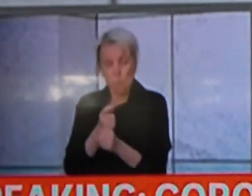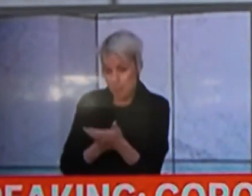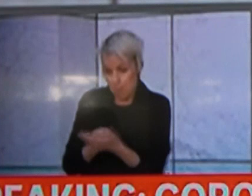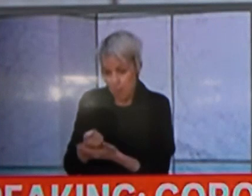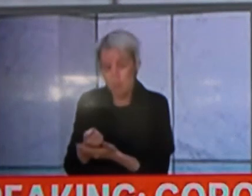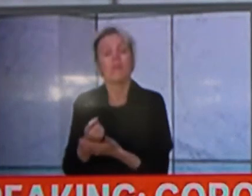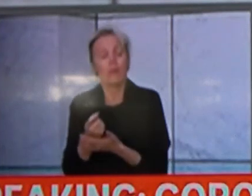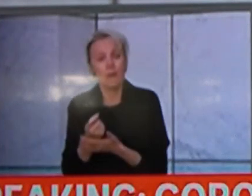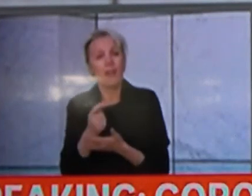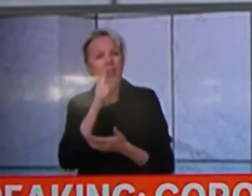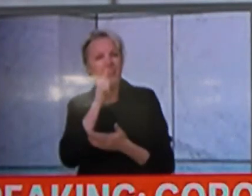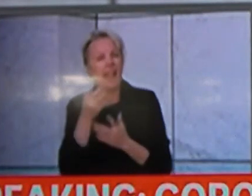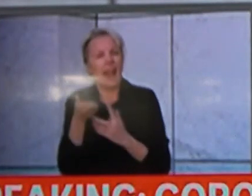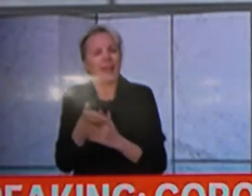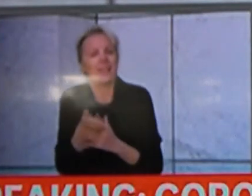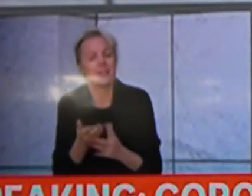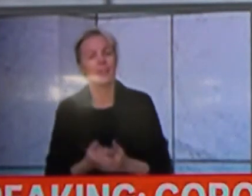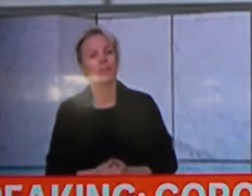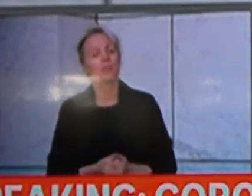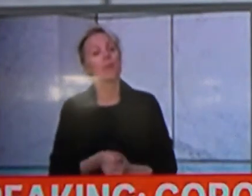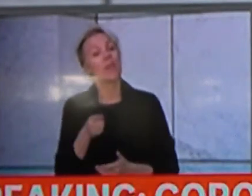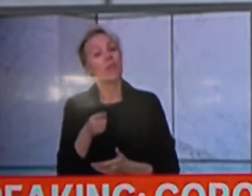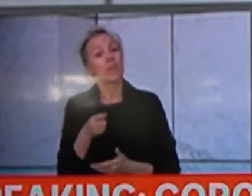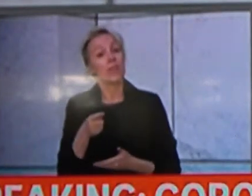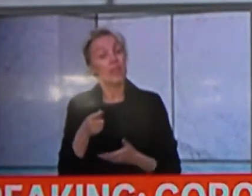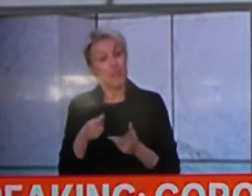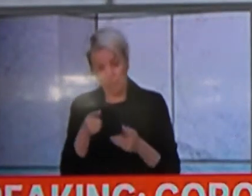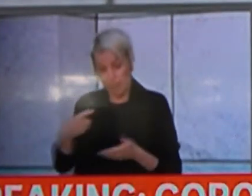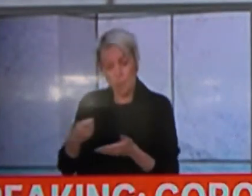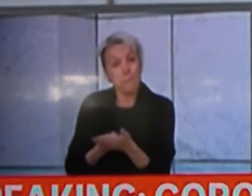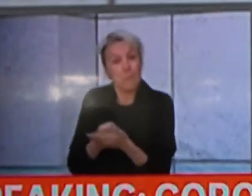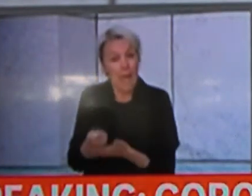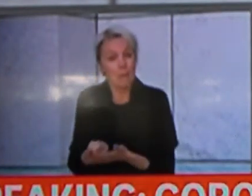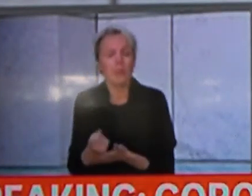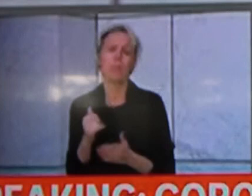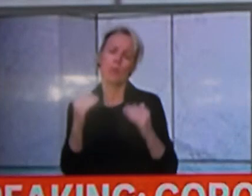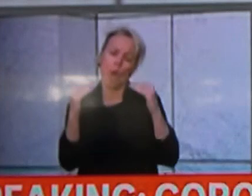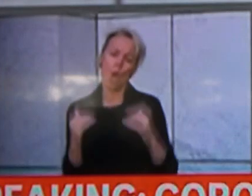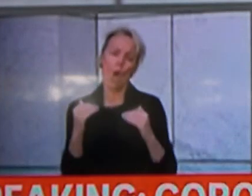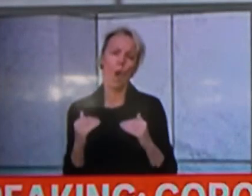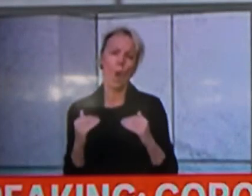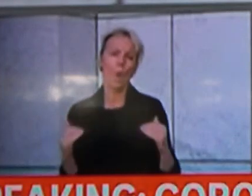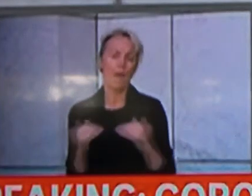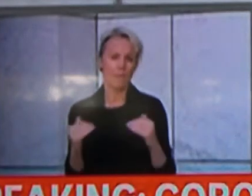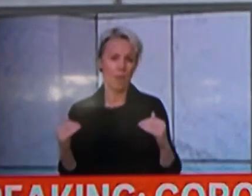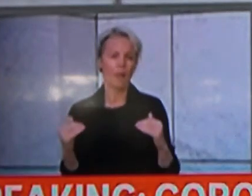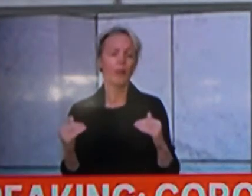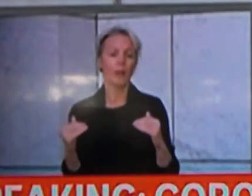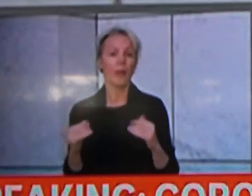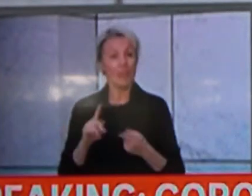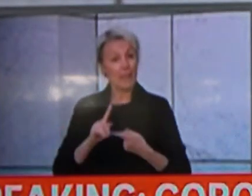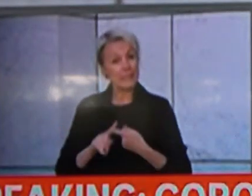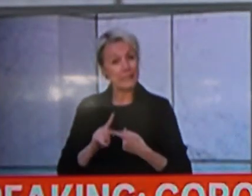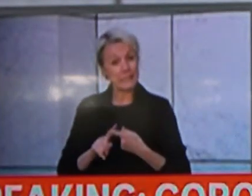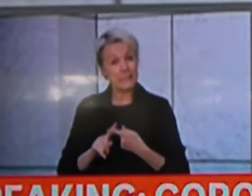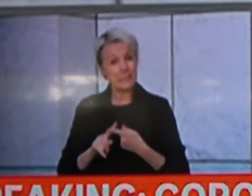payment. And that job seeker payment, even if it would be at a very low level because of the taper, they would still get the